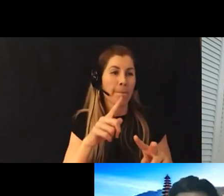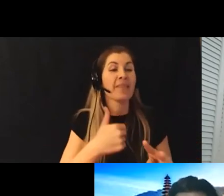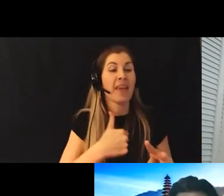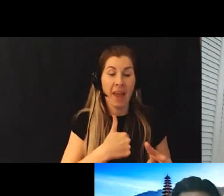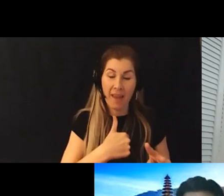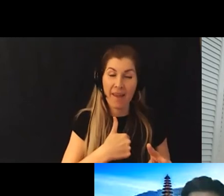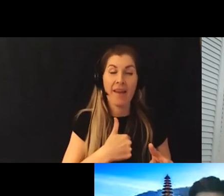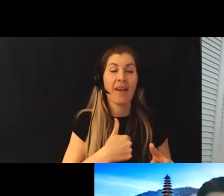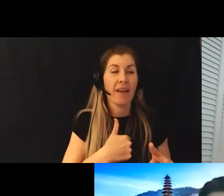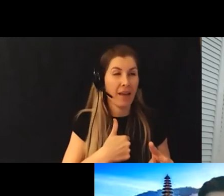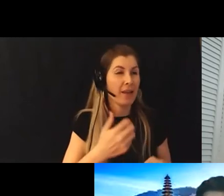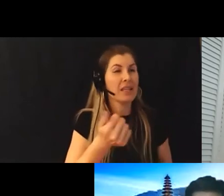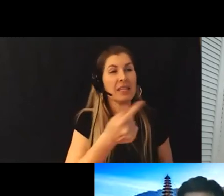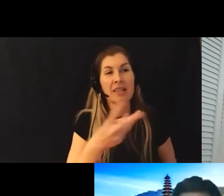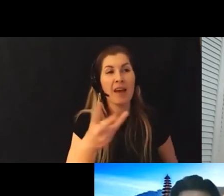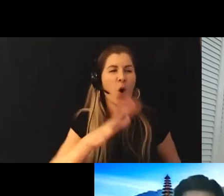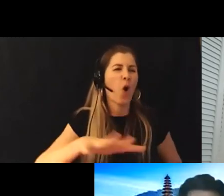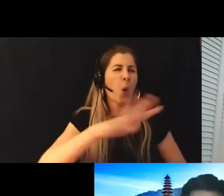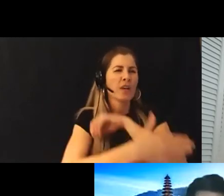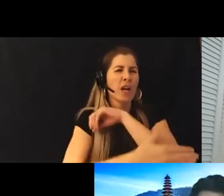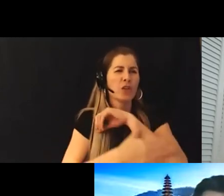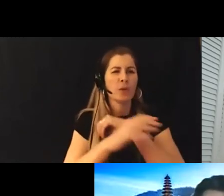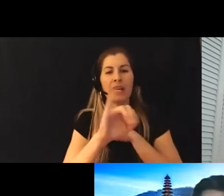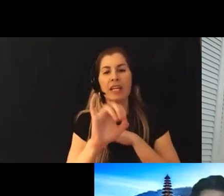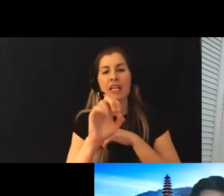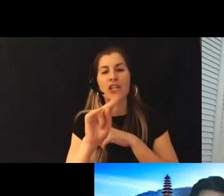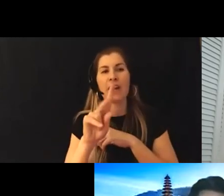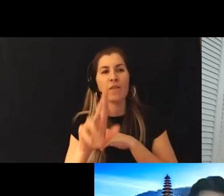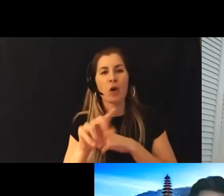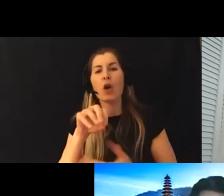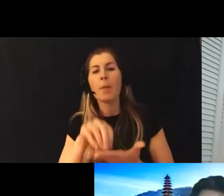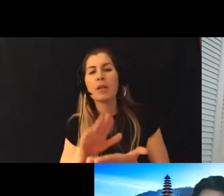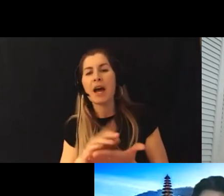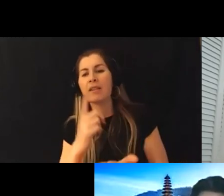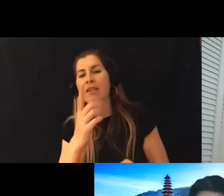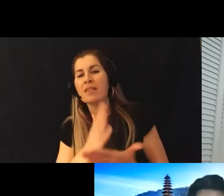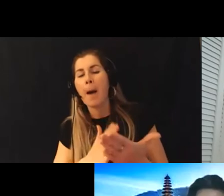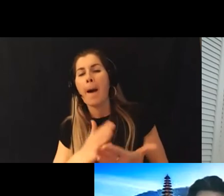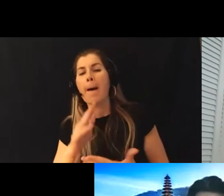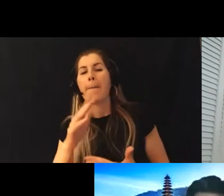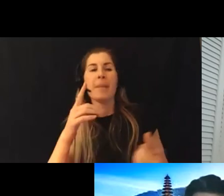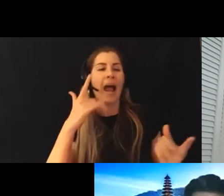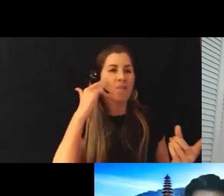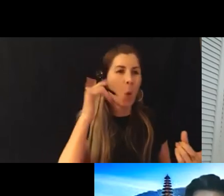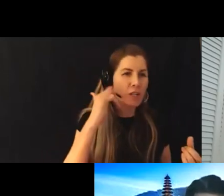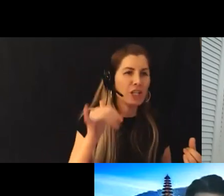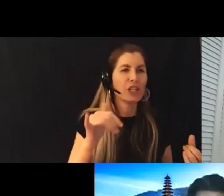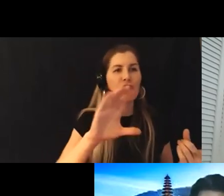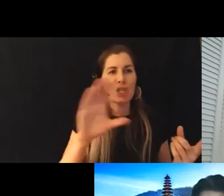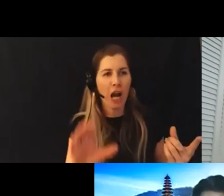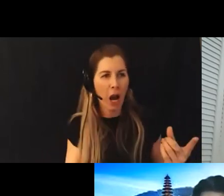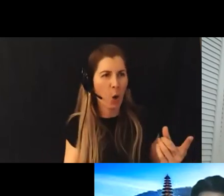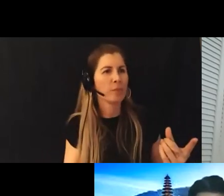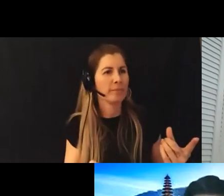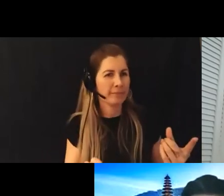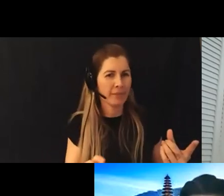different places. Jennifer Ridgway has listed some of the TAMA ones. They're happening in California, in Chicago, in all different cities. So